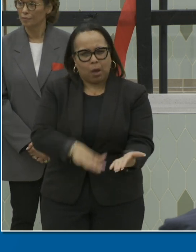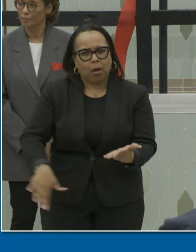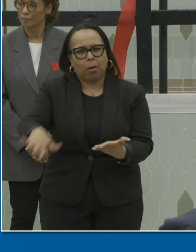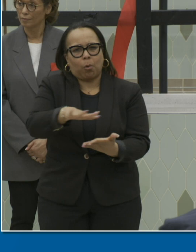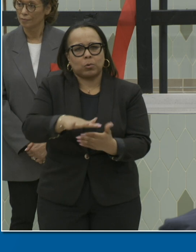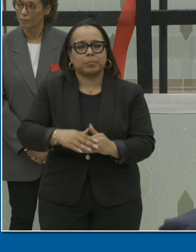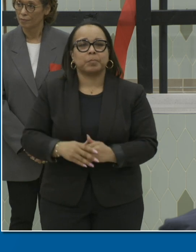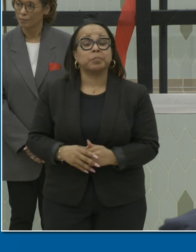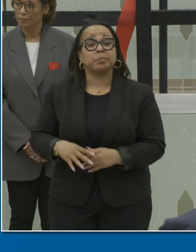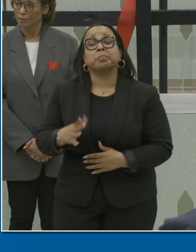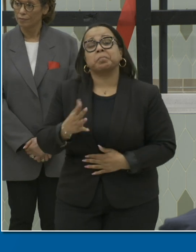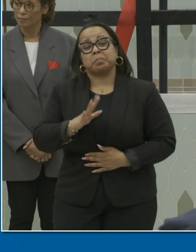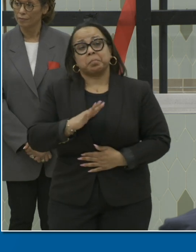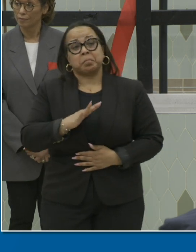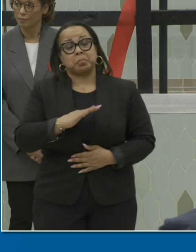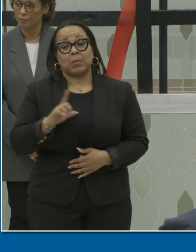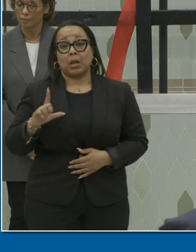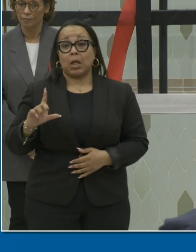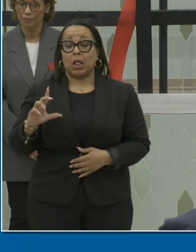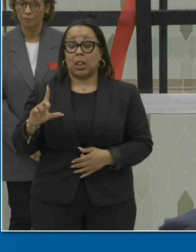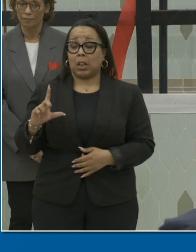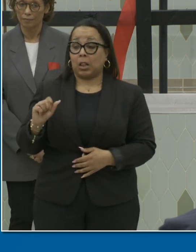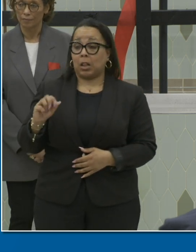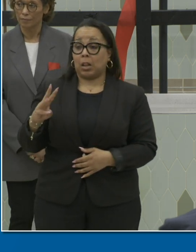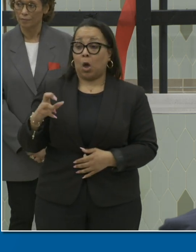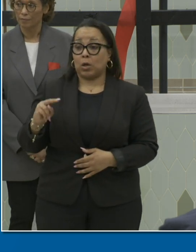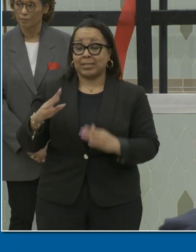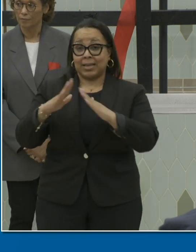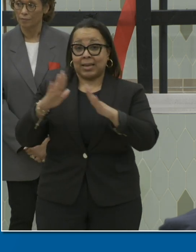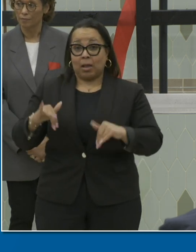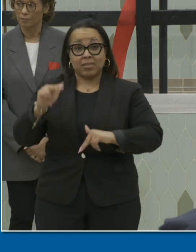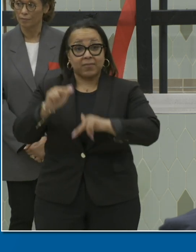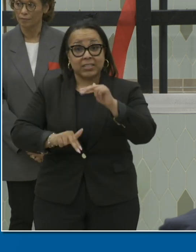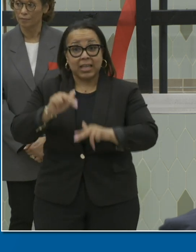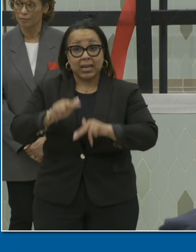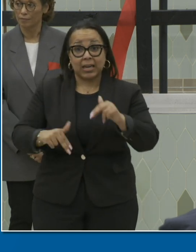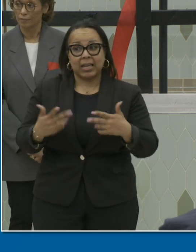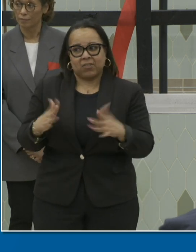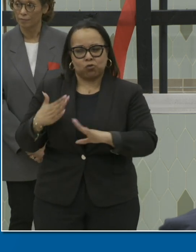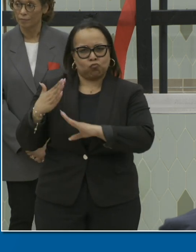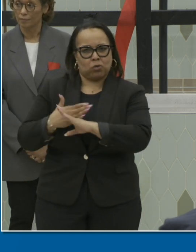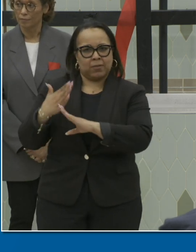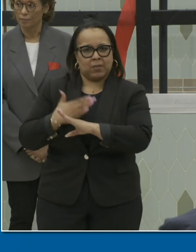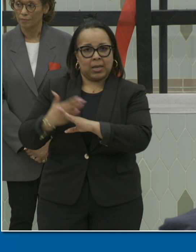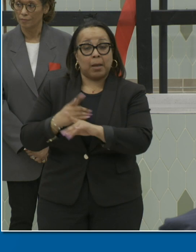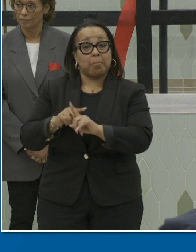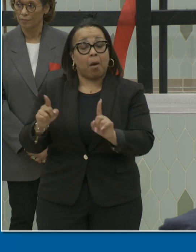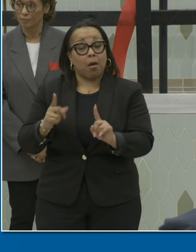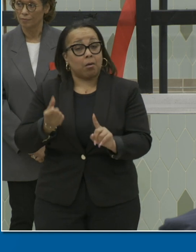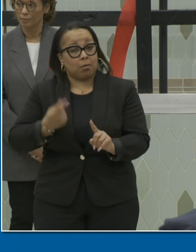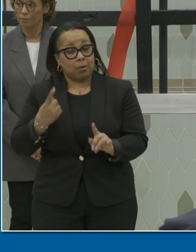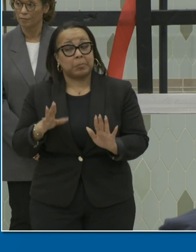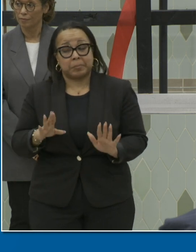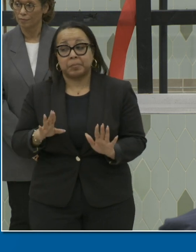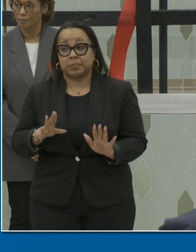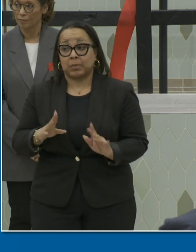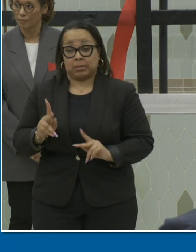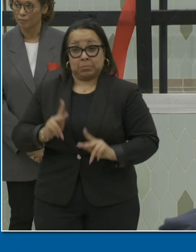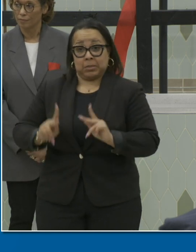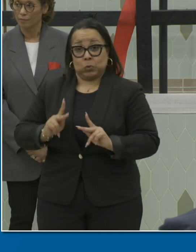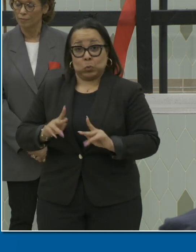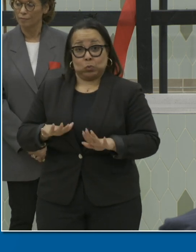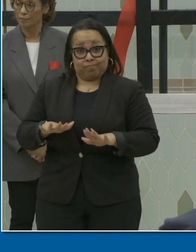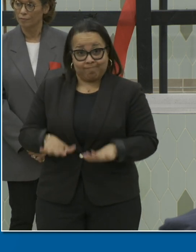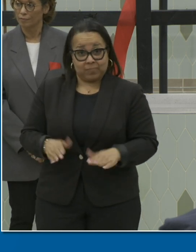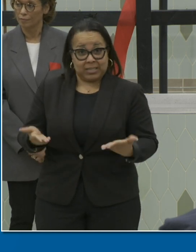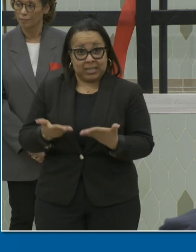Well, the unique thing about the Lawson House, this is not brand, the facility has been renovated, but individuals